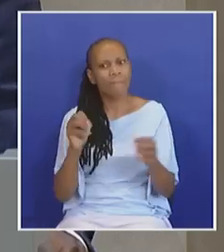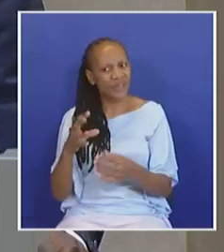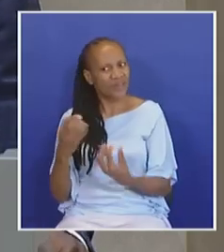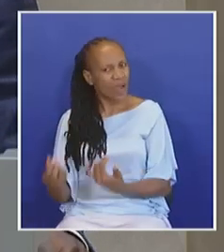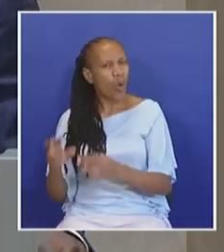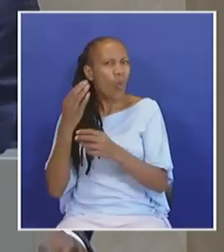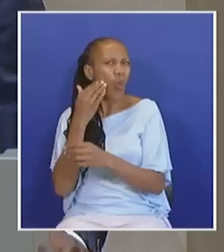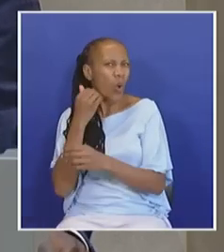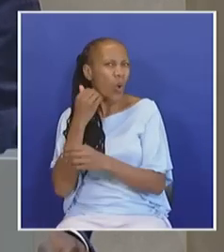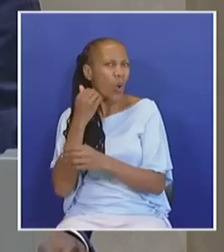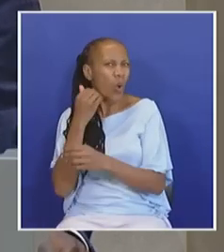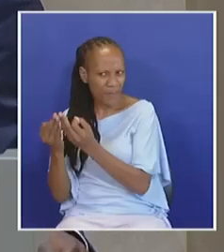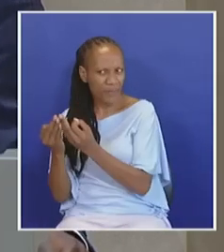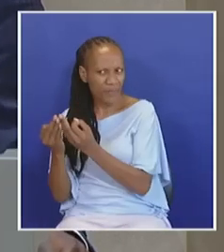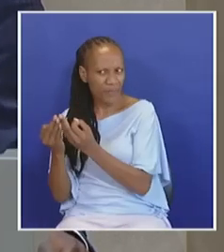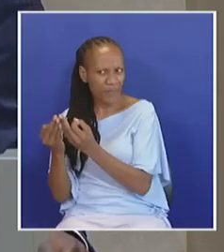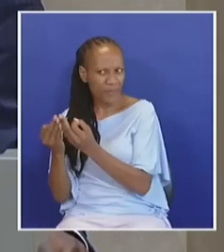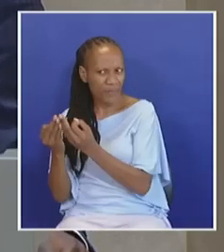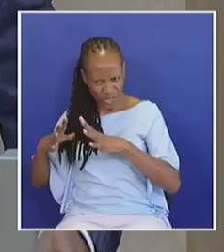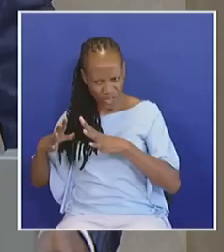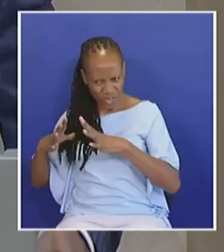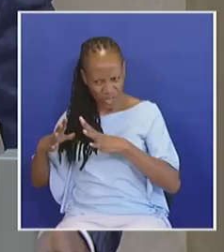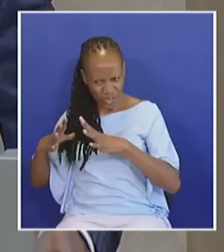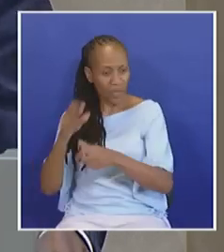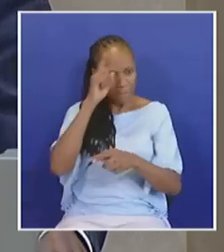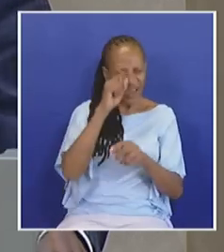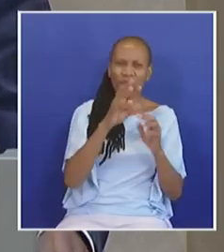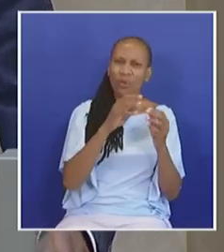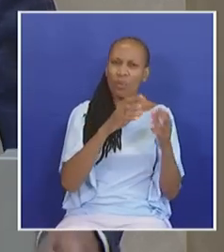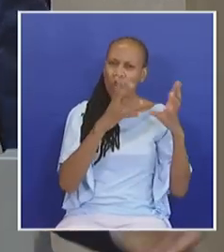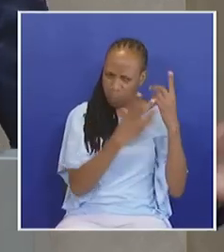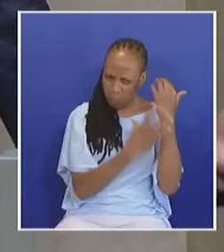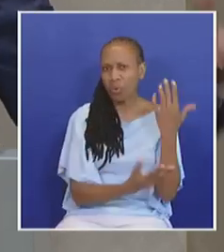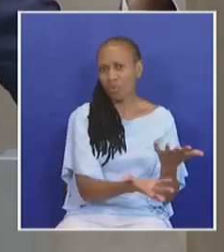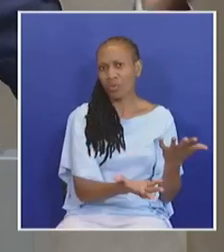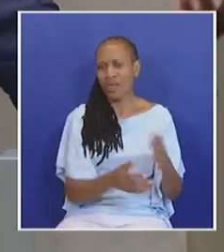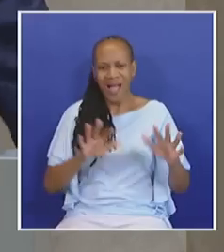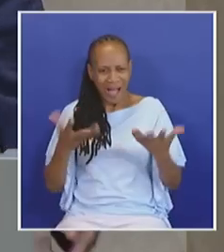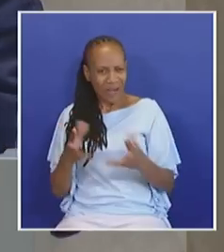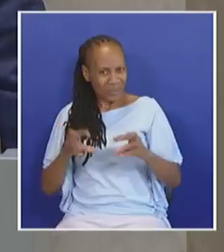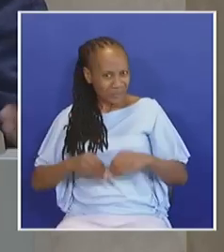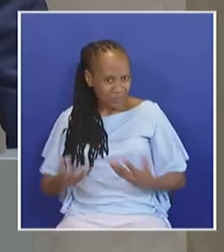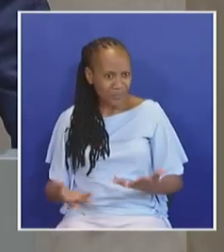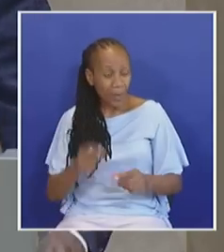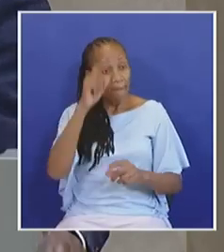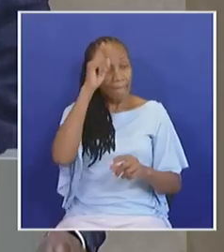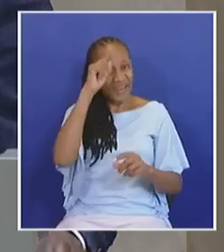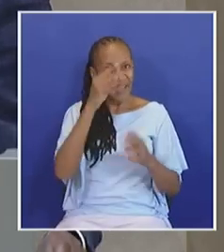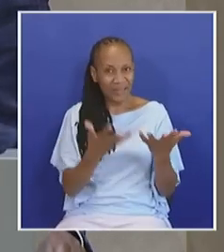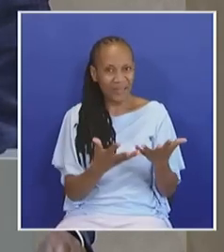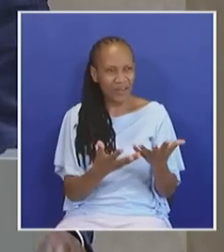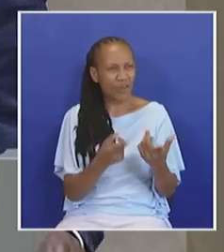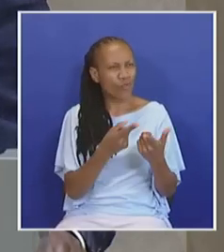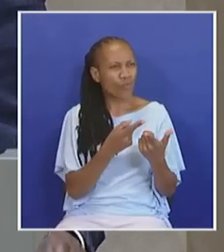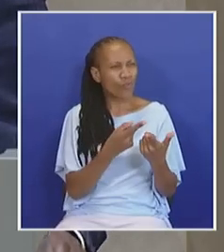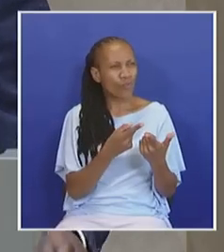20 times the net worth of a typical black family? How can we be post-racial when blacks with degrees are anywhere from 1/3 from